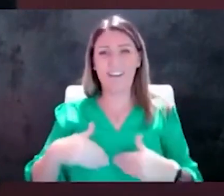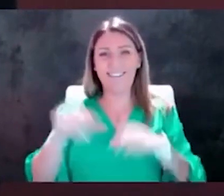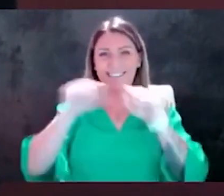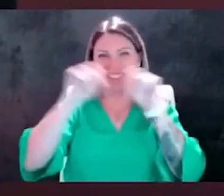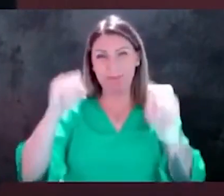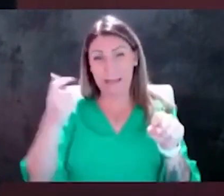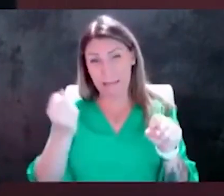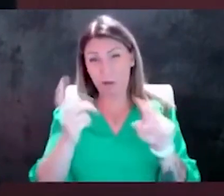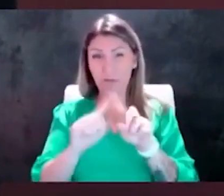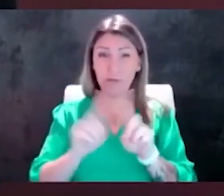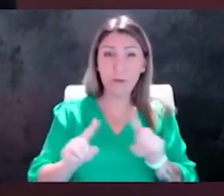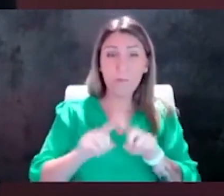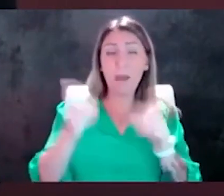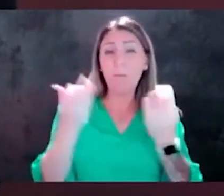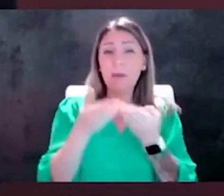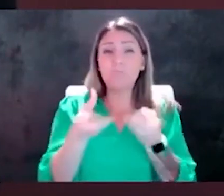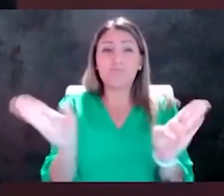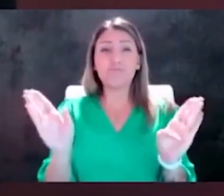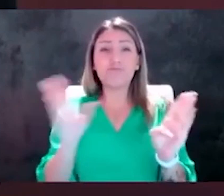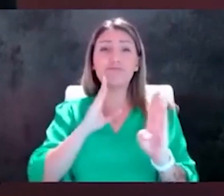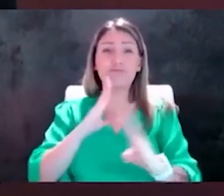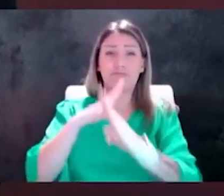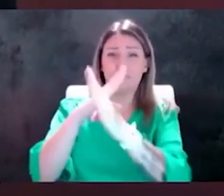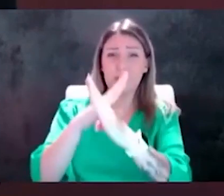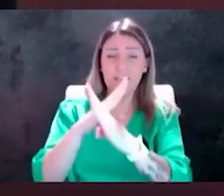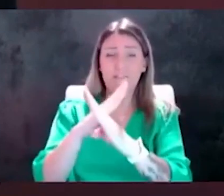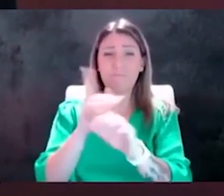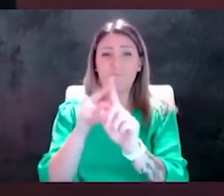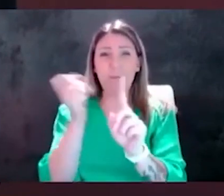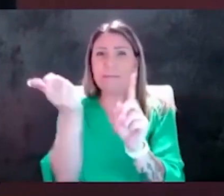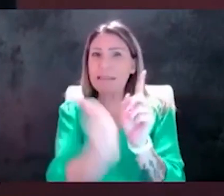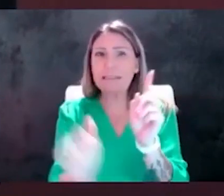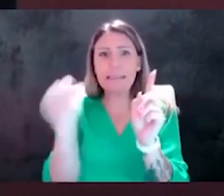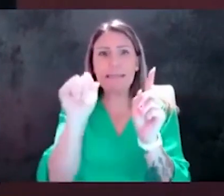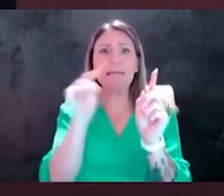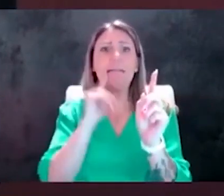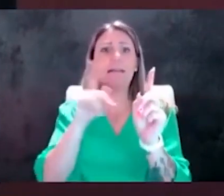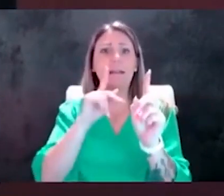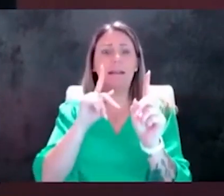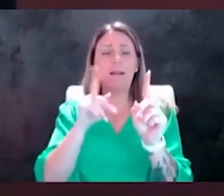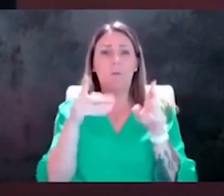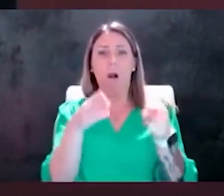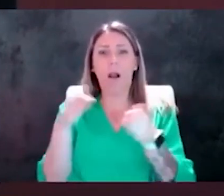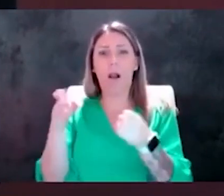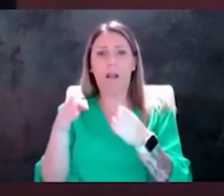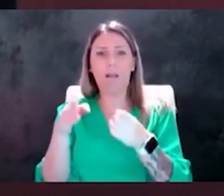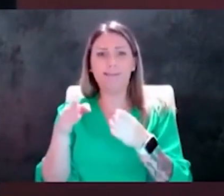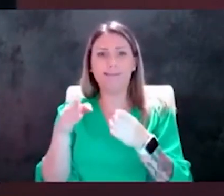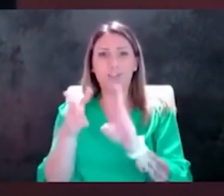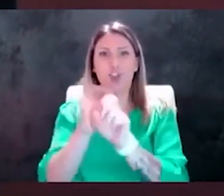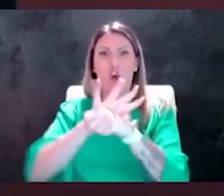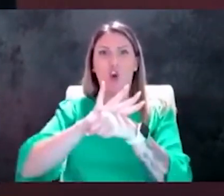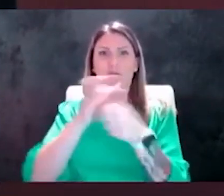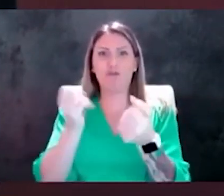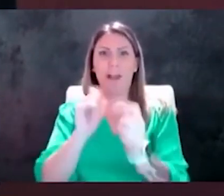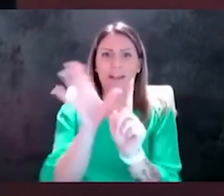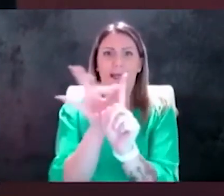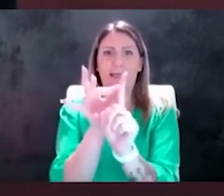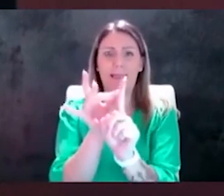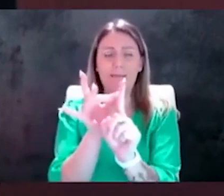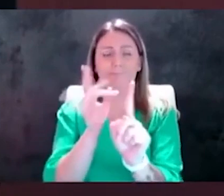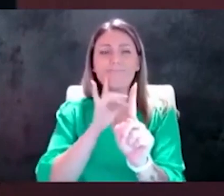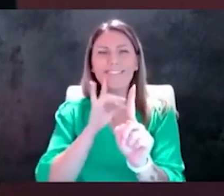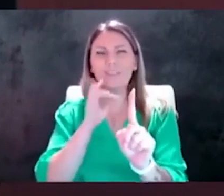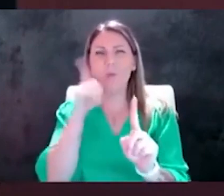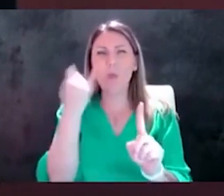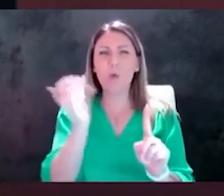get a broader defense against any possible ways that COVID-19 is trying to hurt you. So that's kind of the way it looks. And so